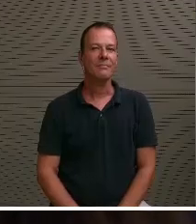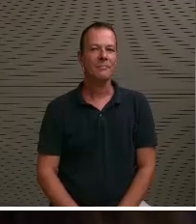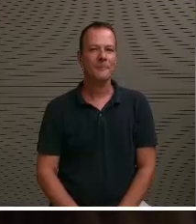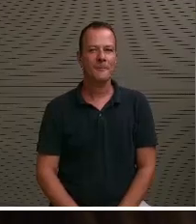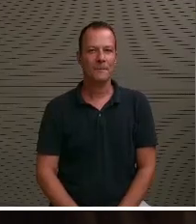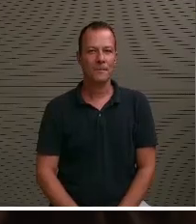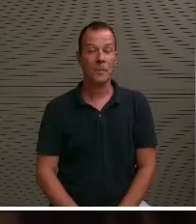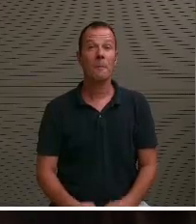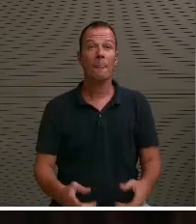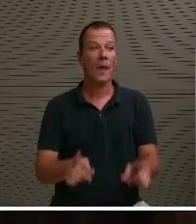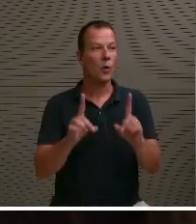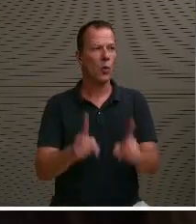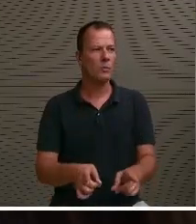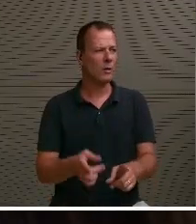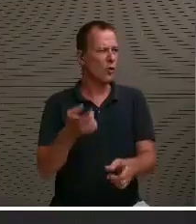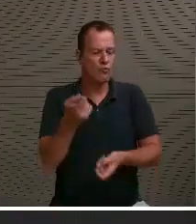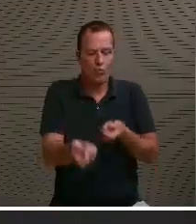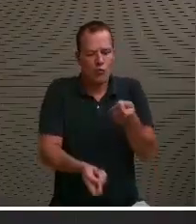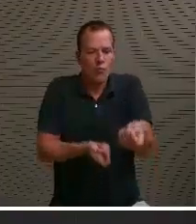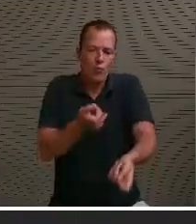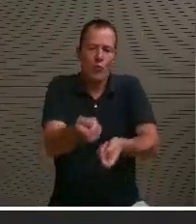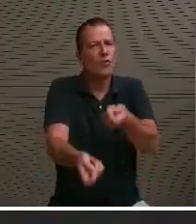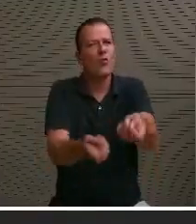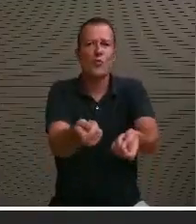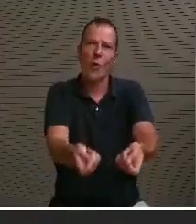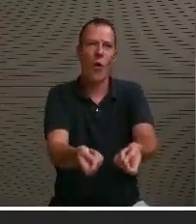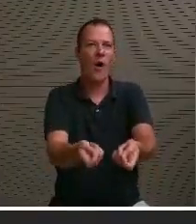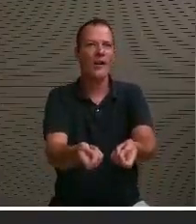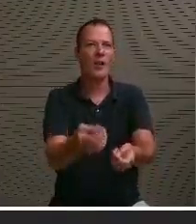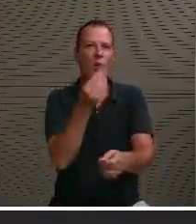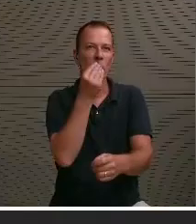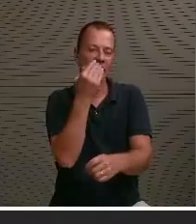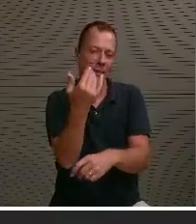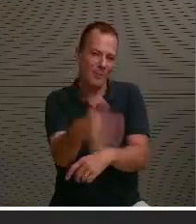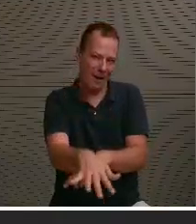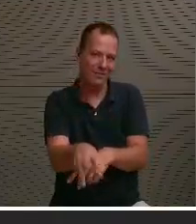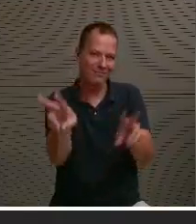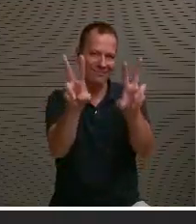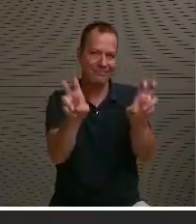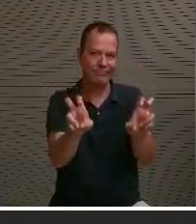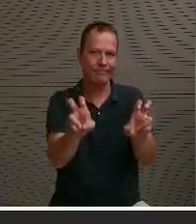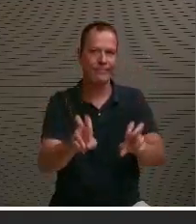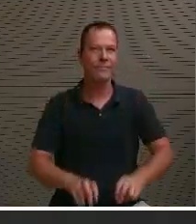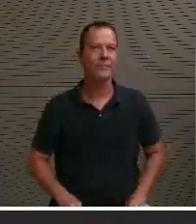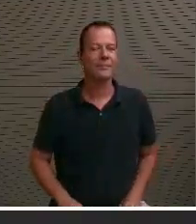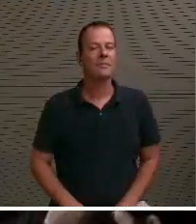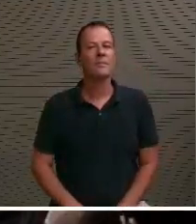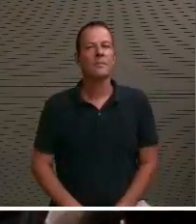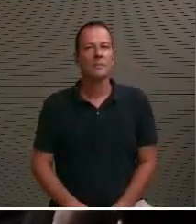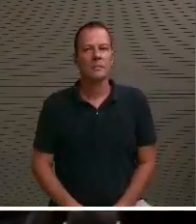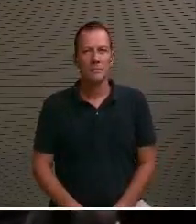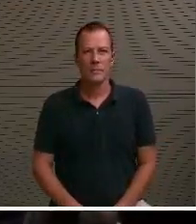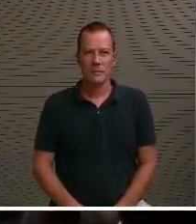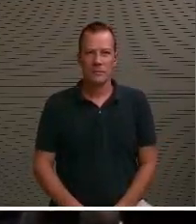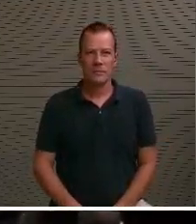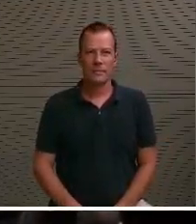little. At the beginning, well, with malnutrition, I'm seeing my With malnutrition, children